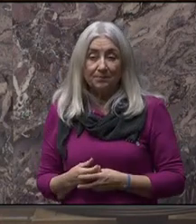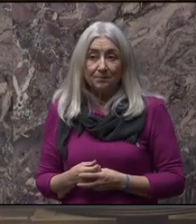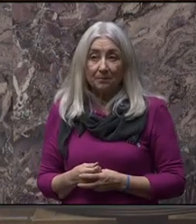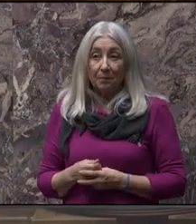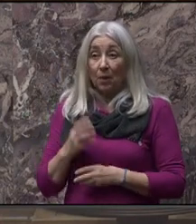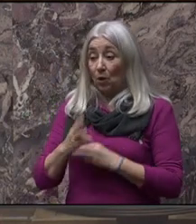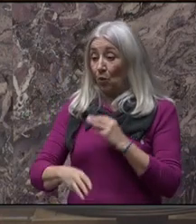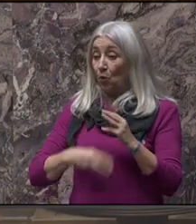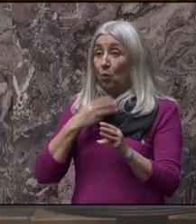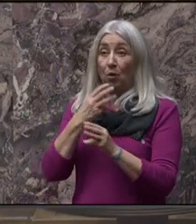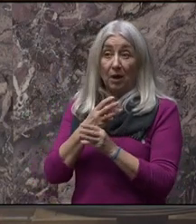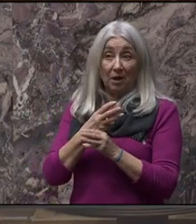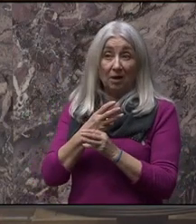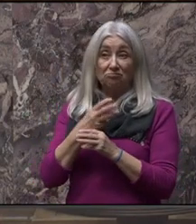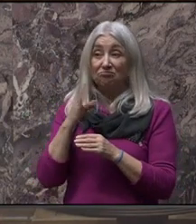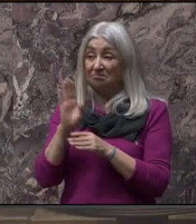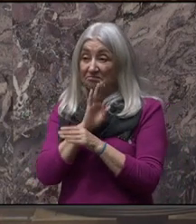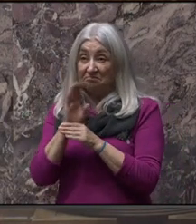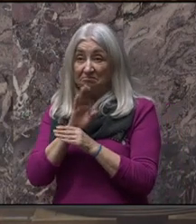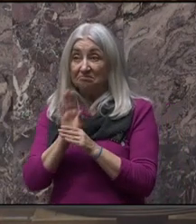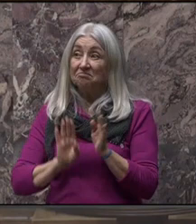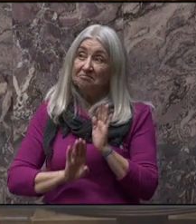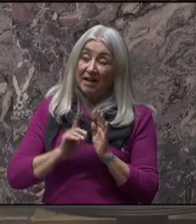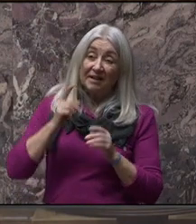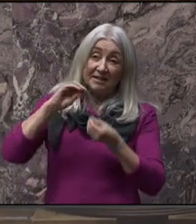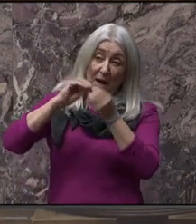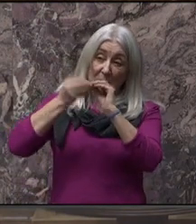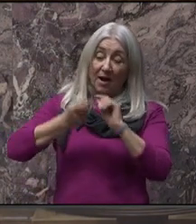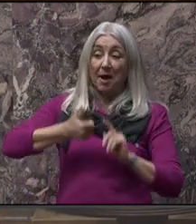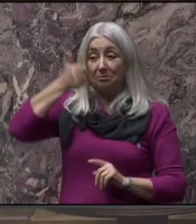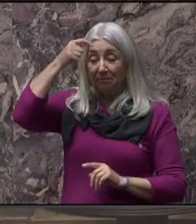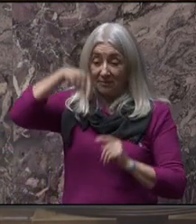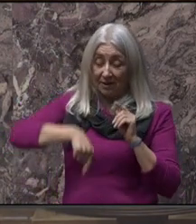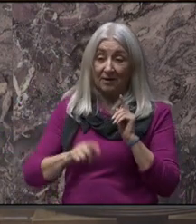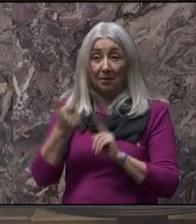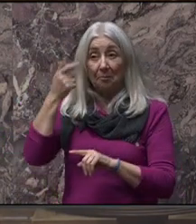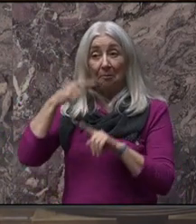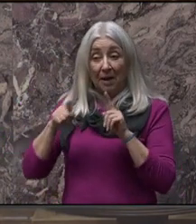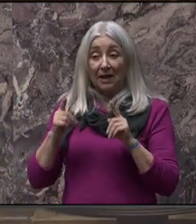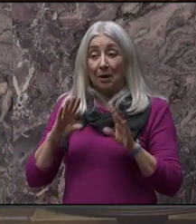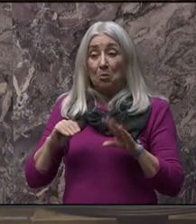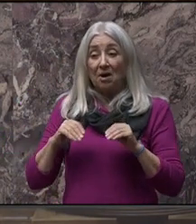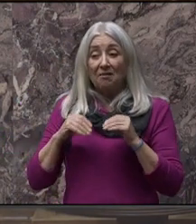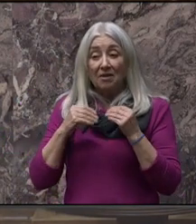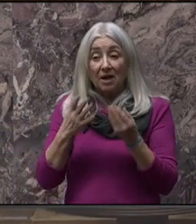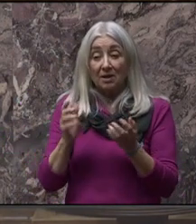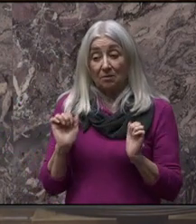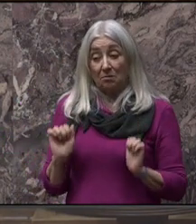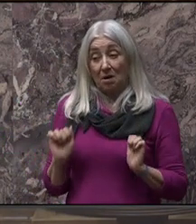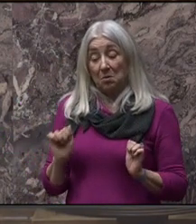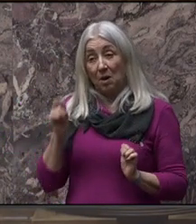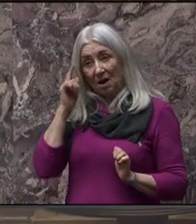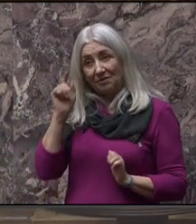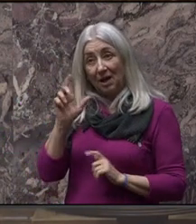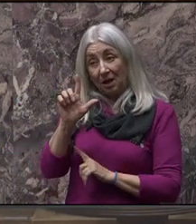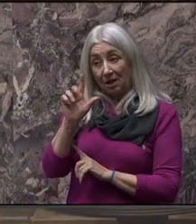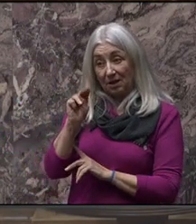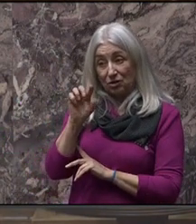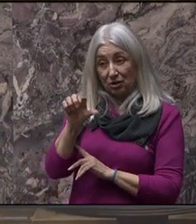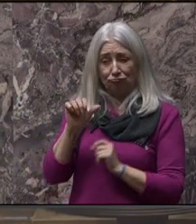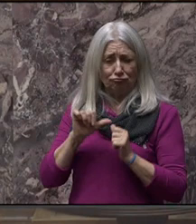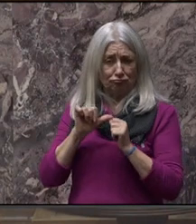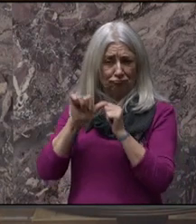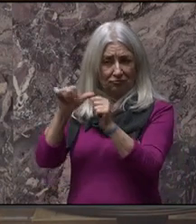World markets may go up and down, but bringing home the generational opportunity of LNG remains within